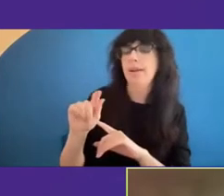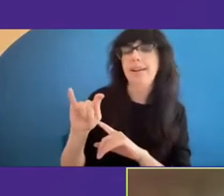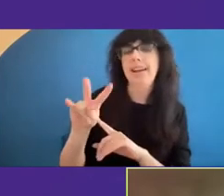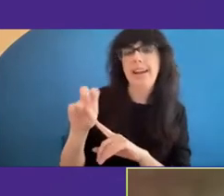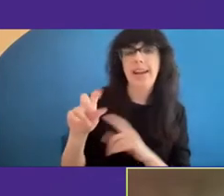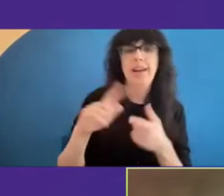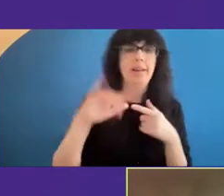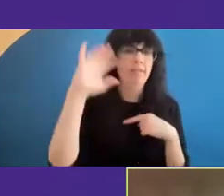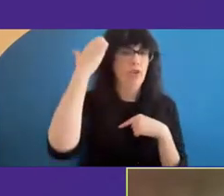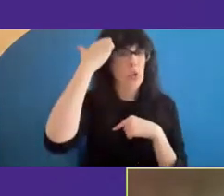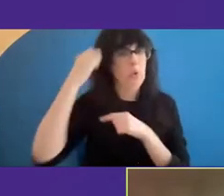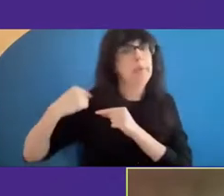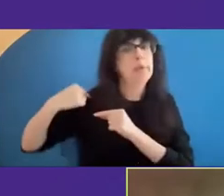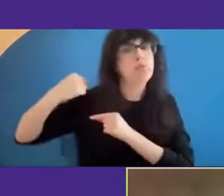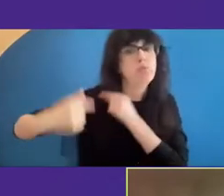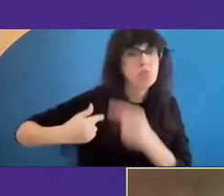descent.